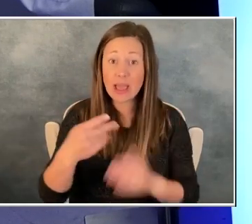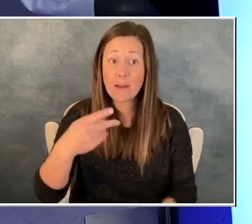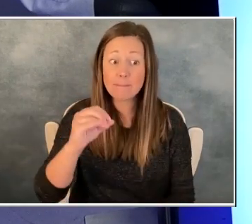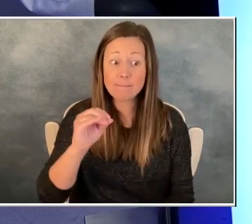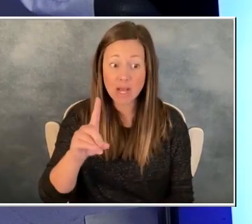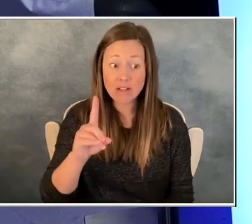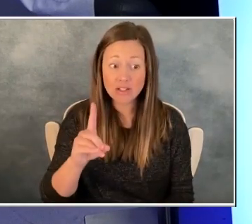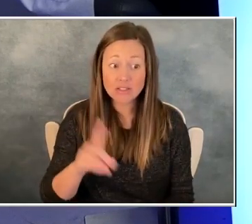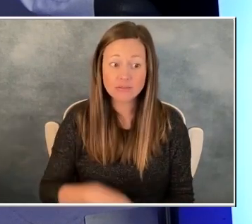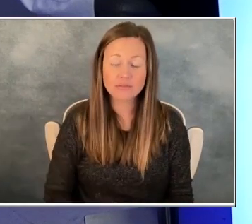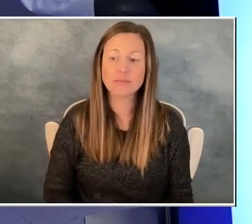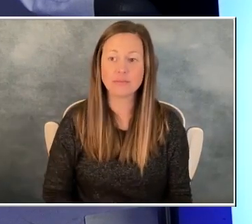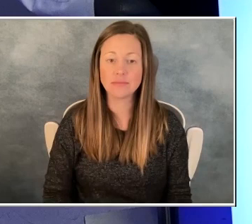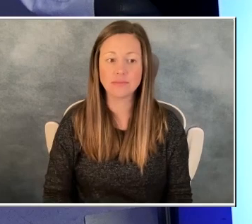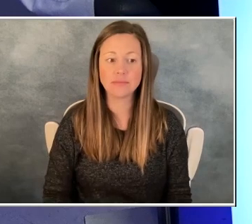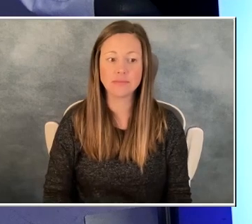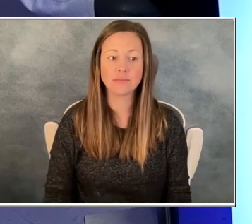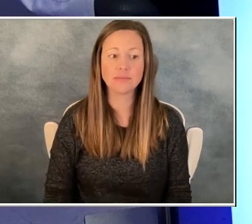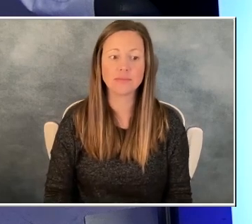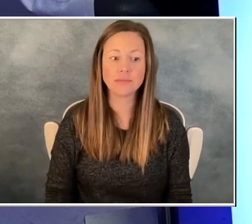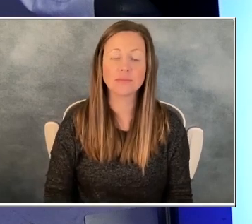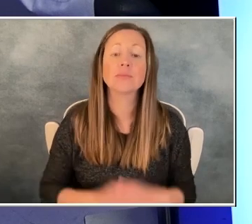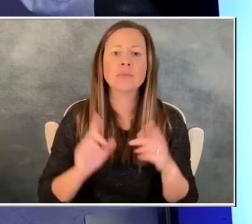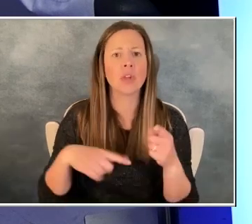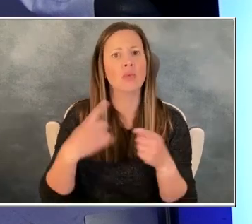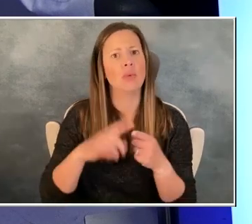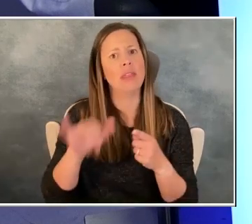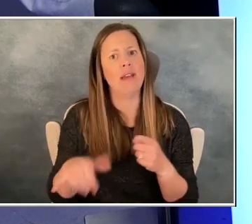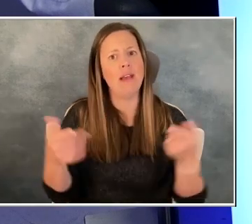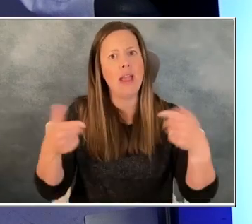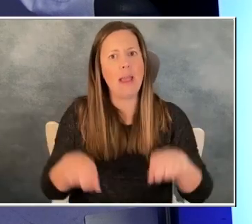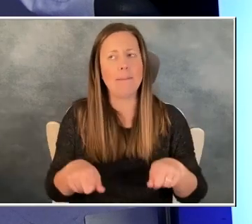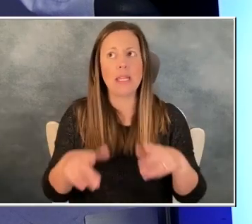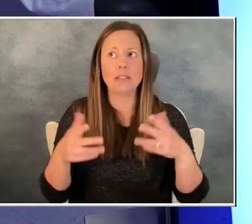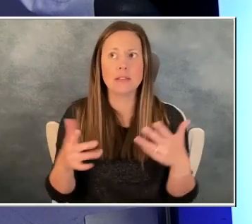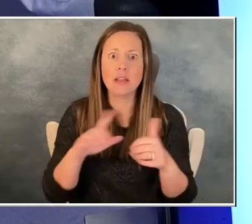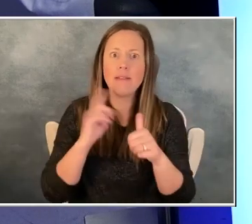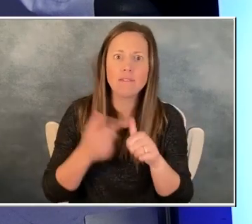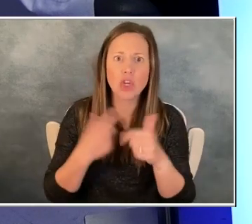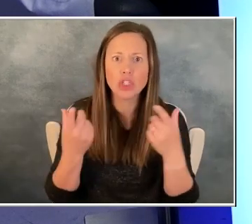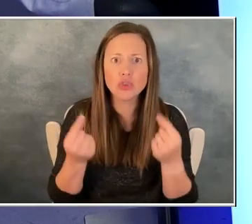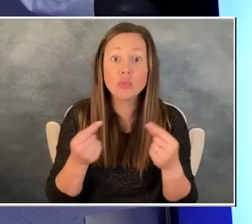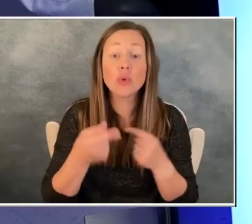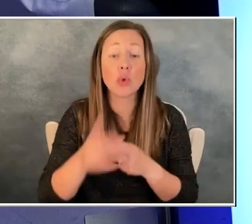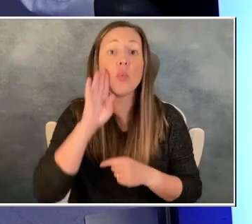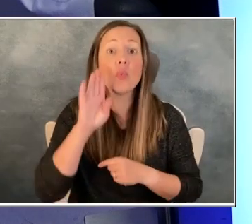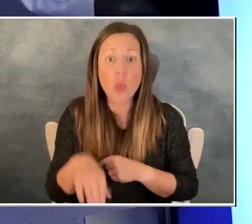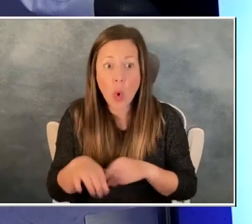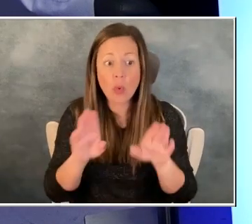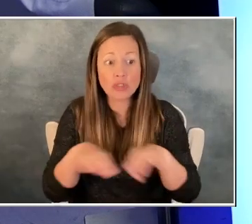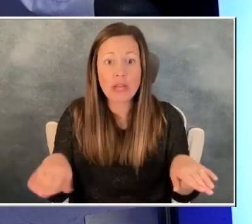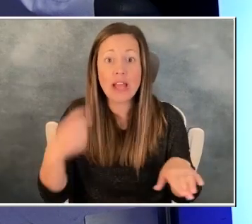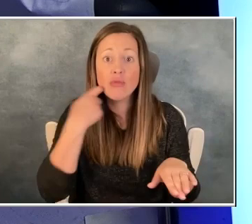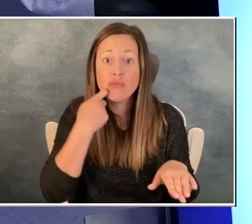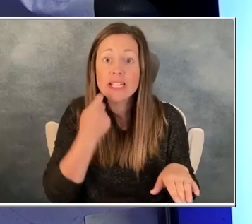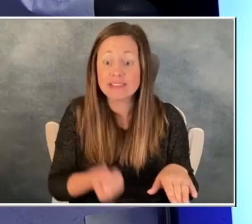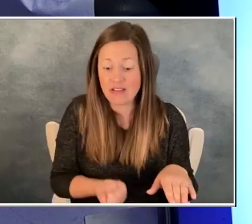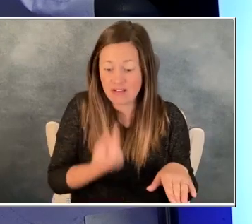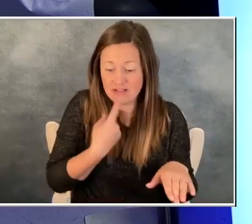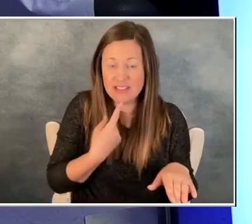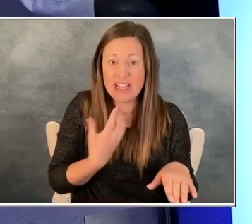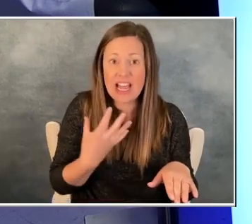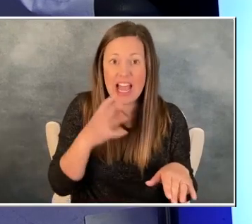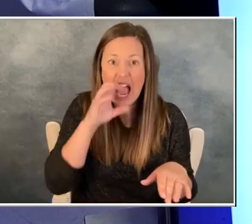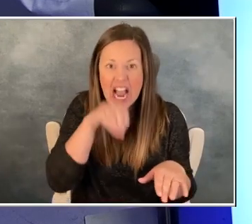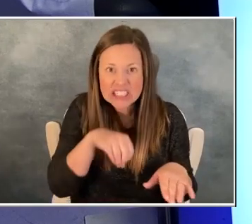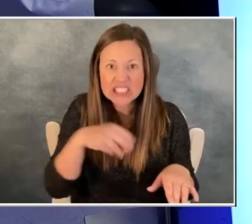this conversation with you. When that happens, what's the first step? You know your child has just swallowed a pod or bit into it and popped it in